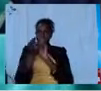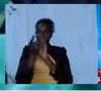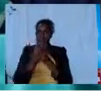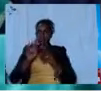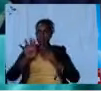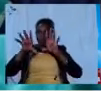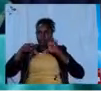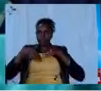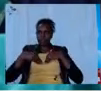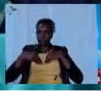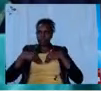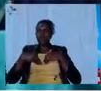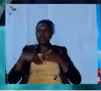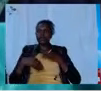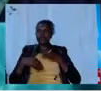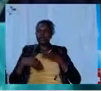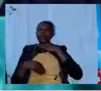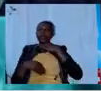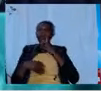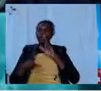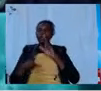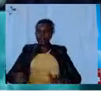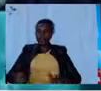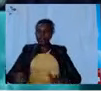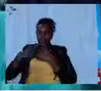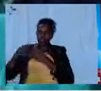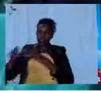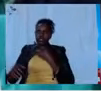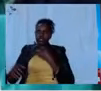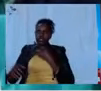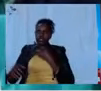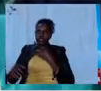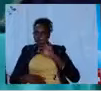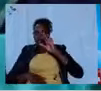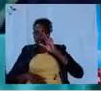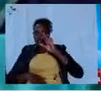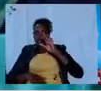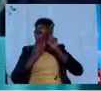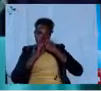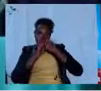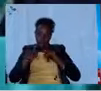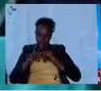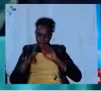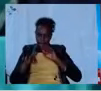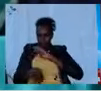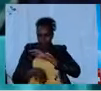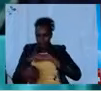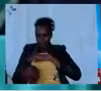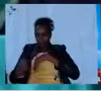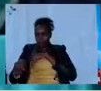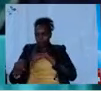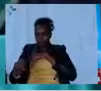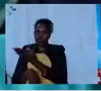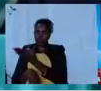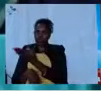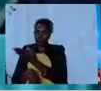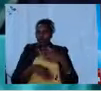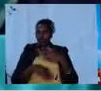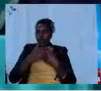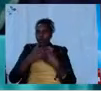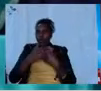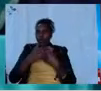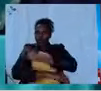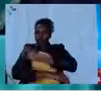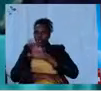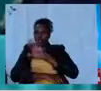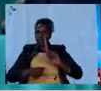His acceptance. The dead are alive, the lost are found. His goodness and mercy will follow you all the days of your